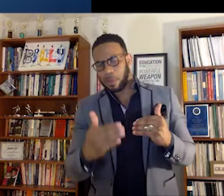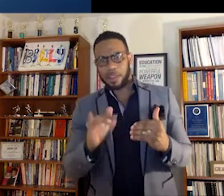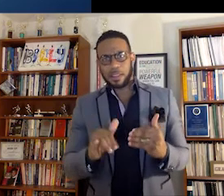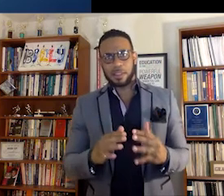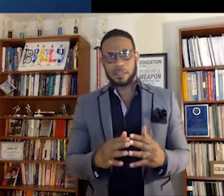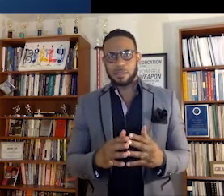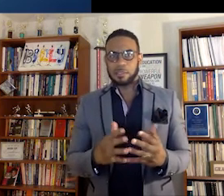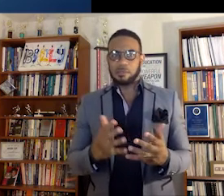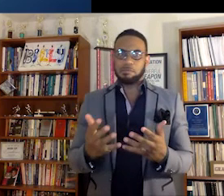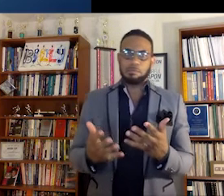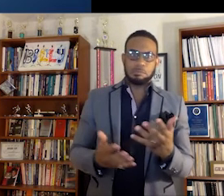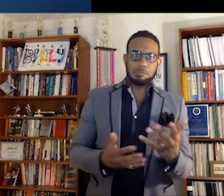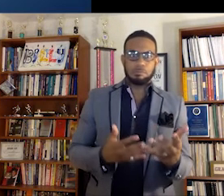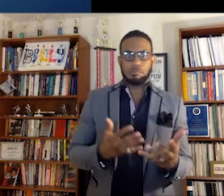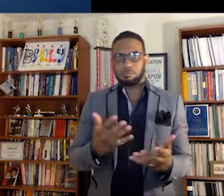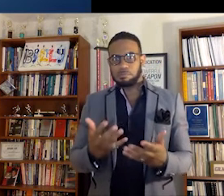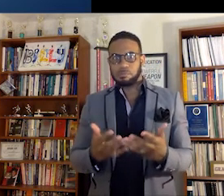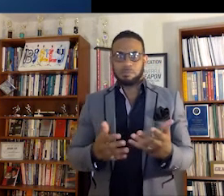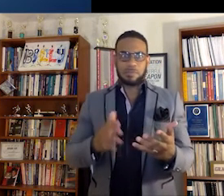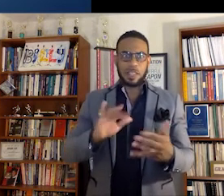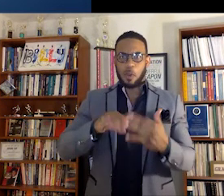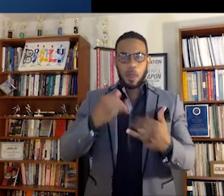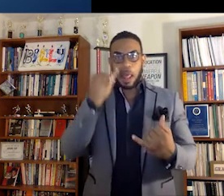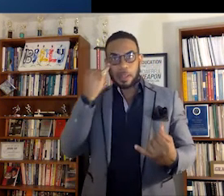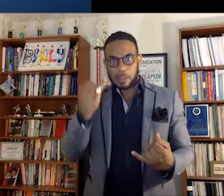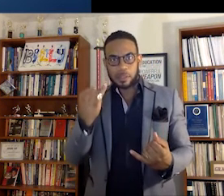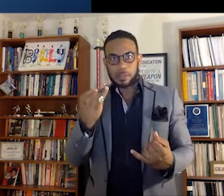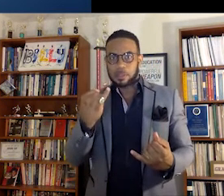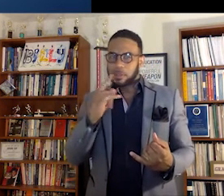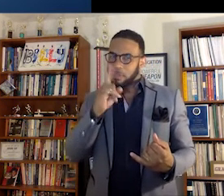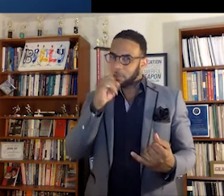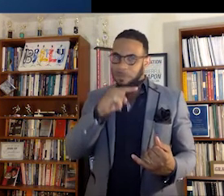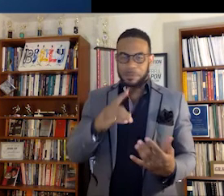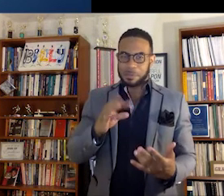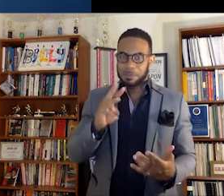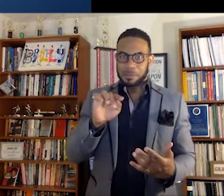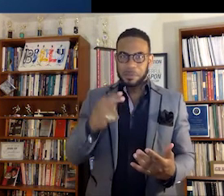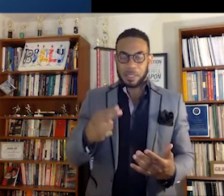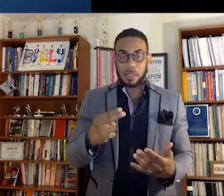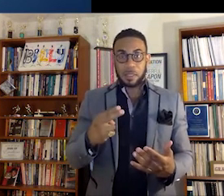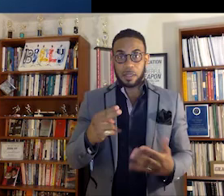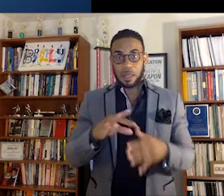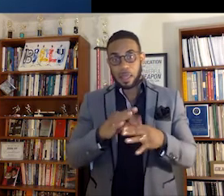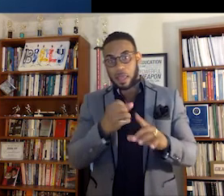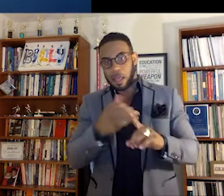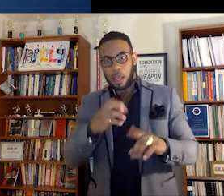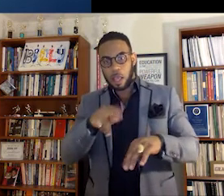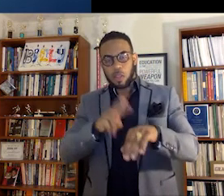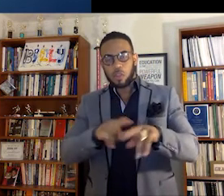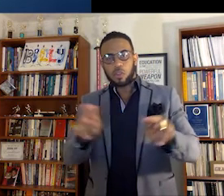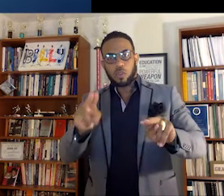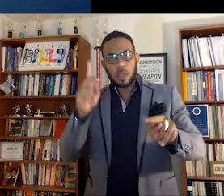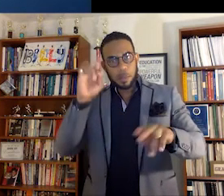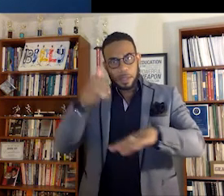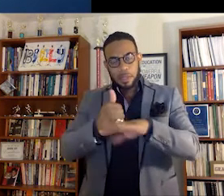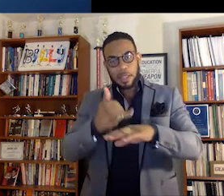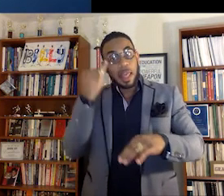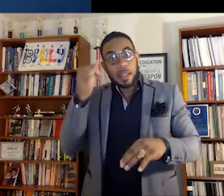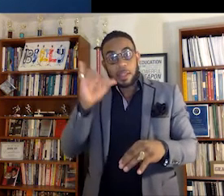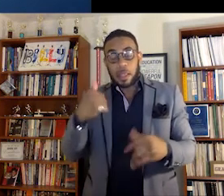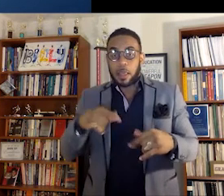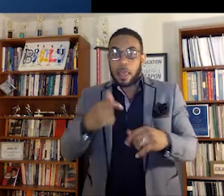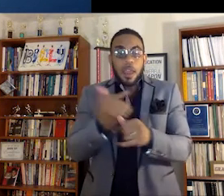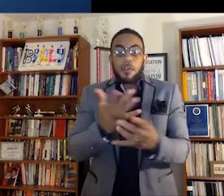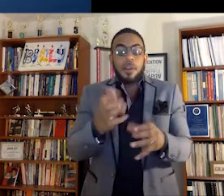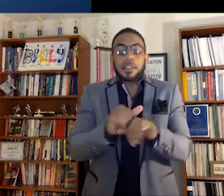that? That whole idea is a myth. Context neutral mindsets, the idea that